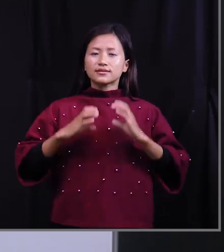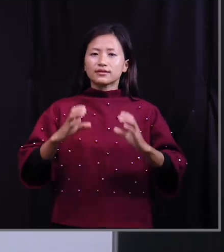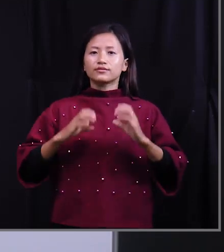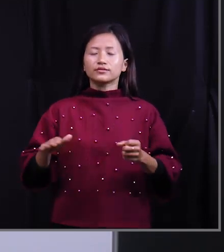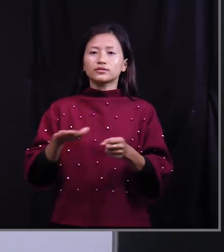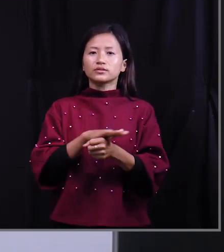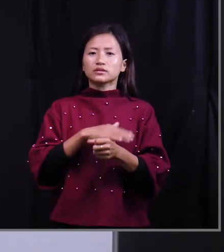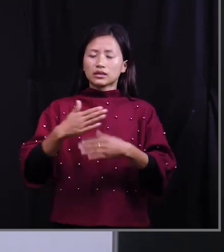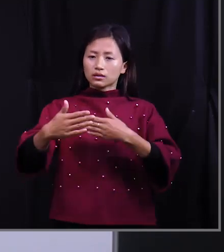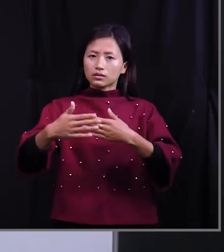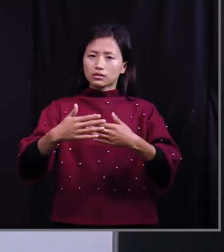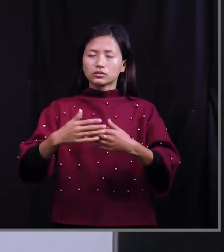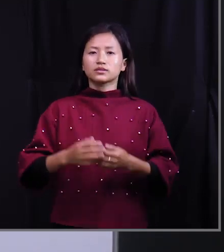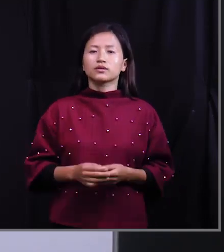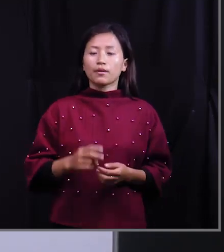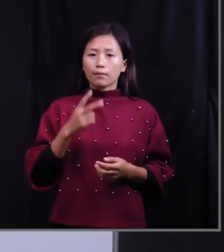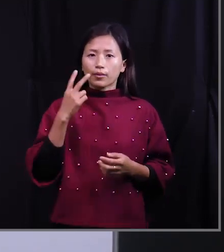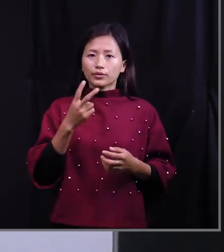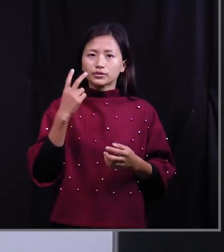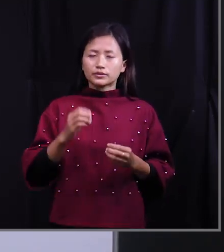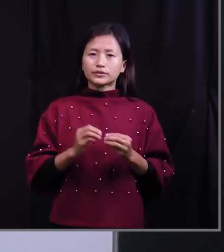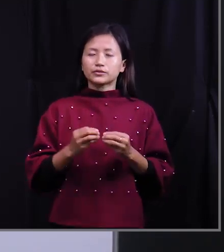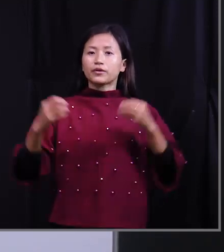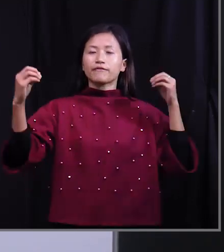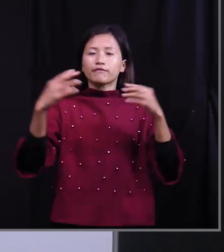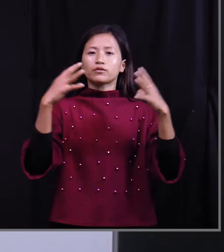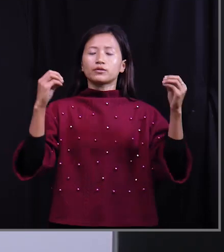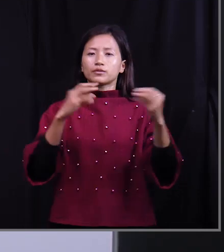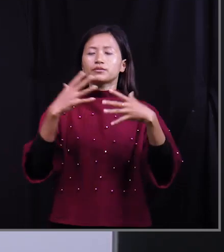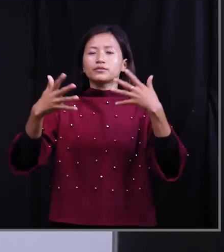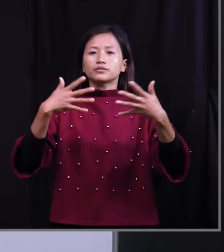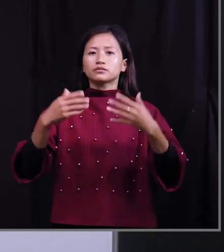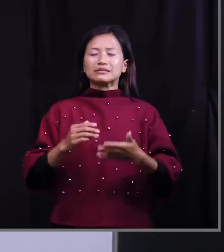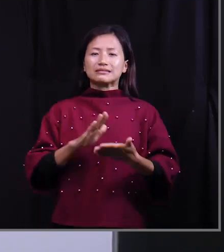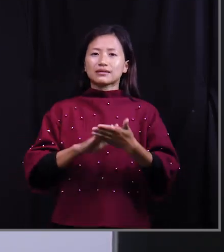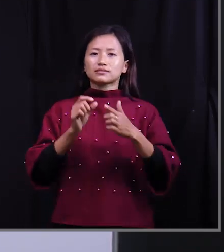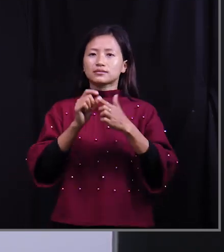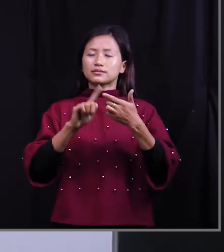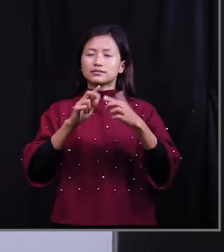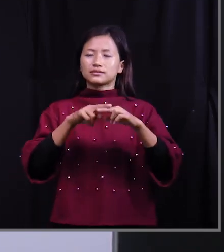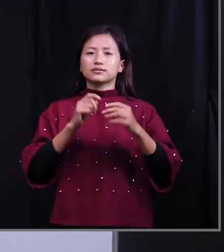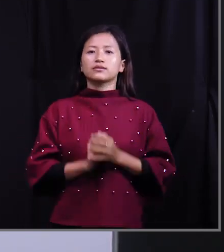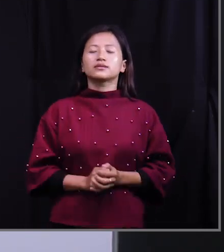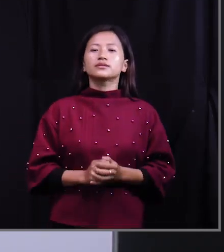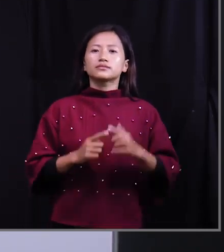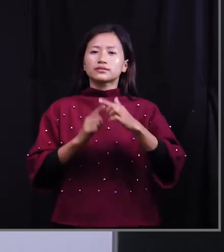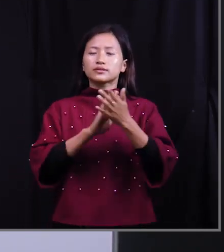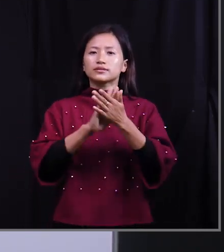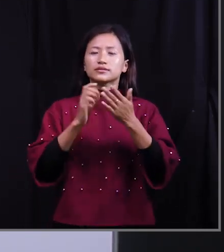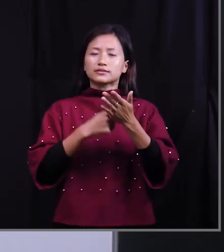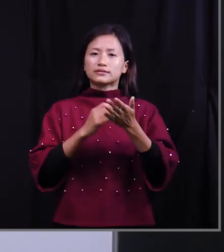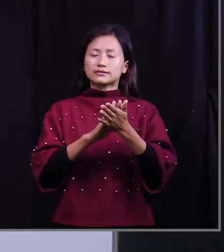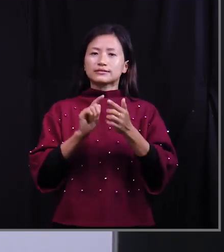and closely monitoring your environment to detect the opportunities and threats which will